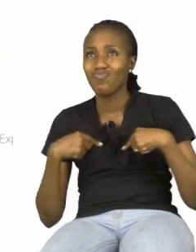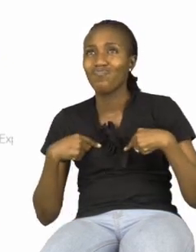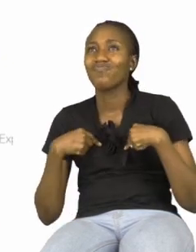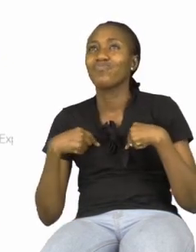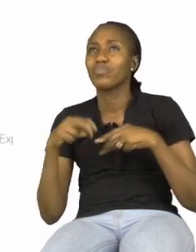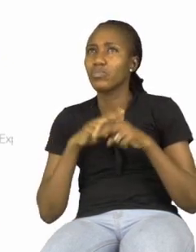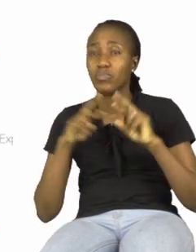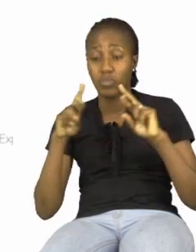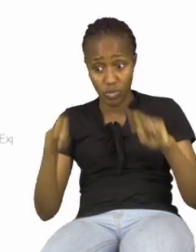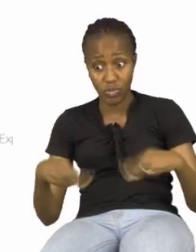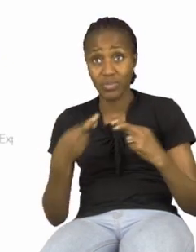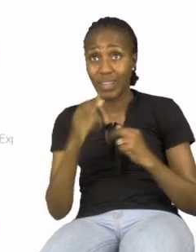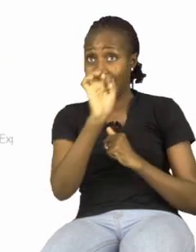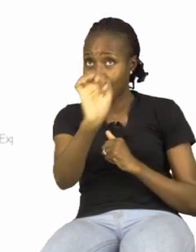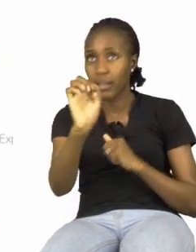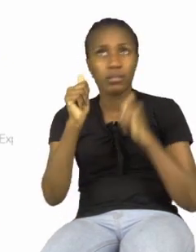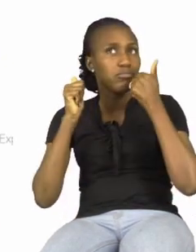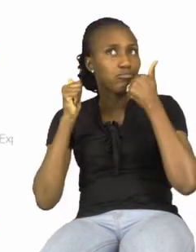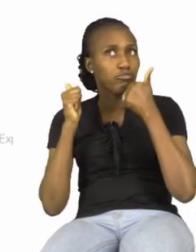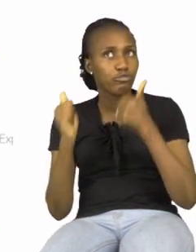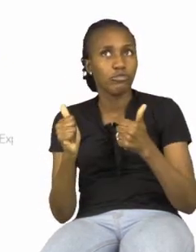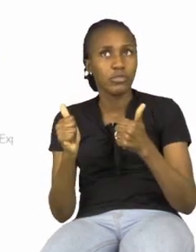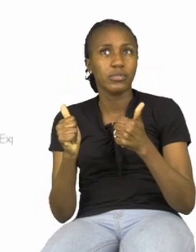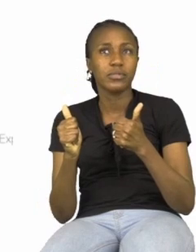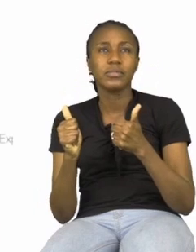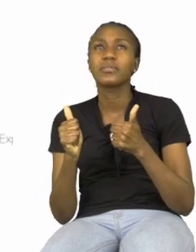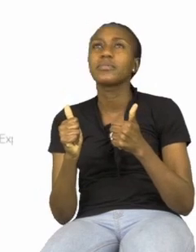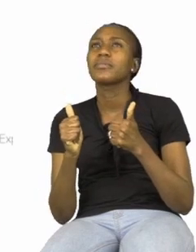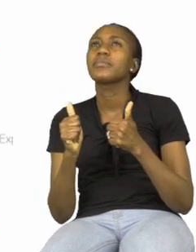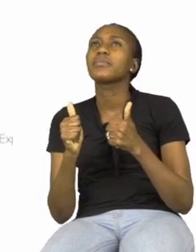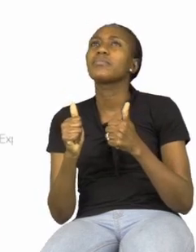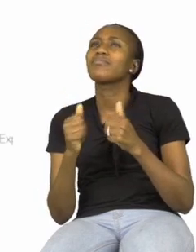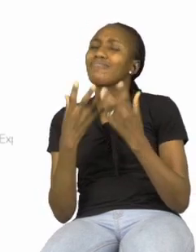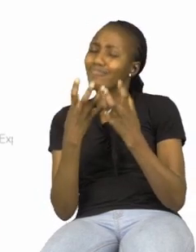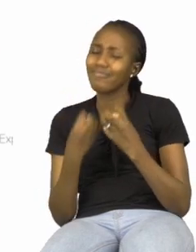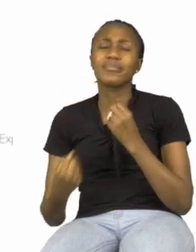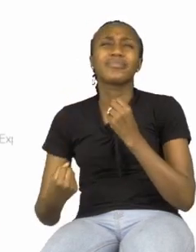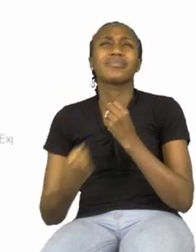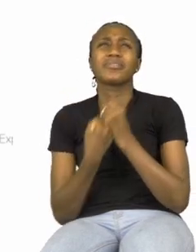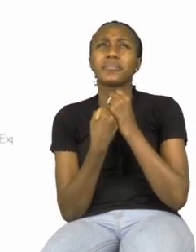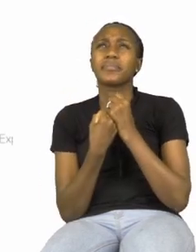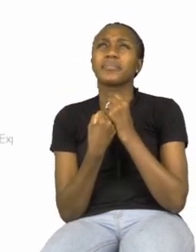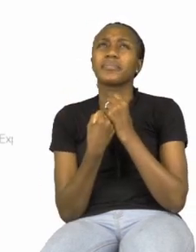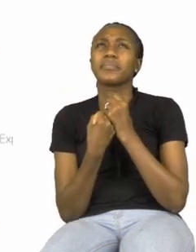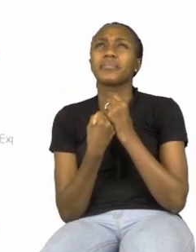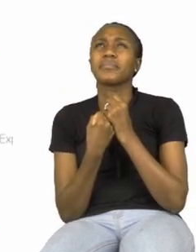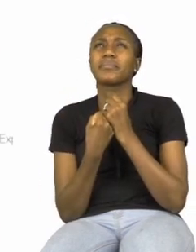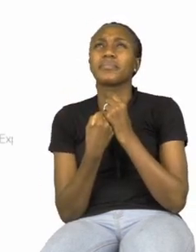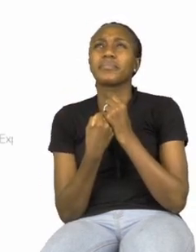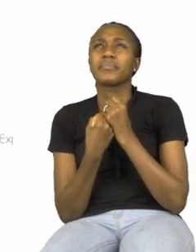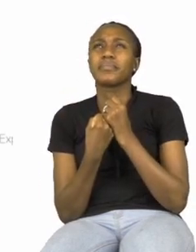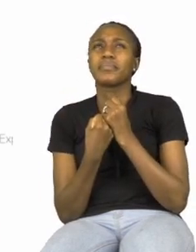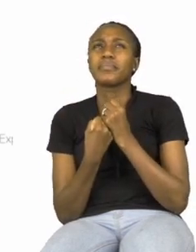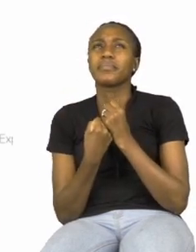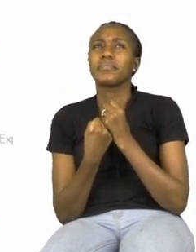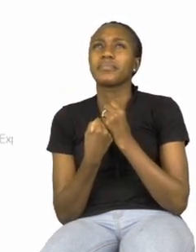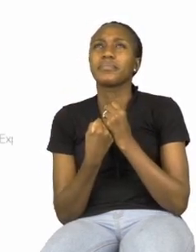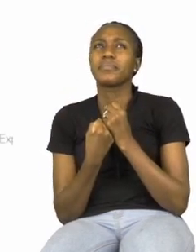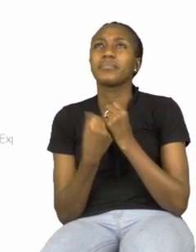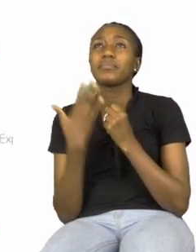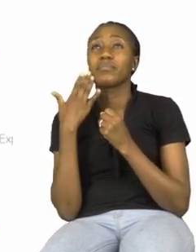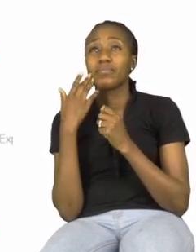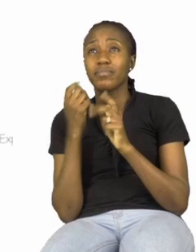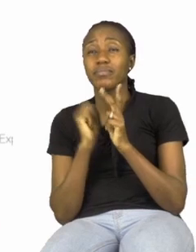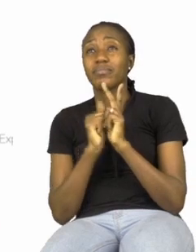end. We have various areas that we need support. We need support in when our players go